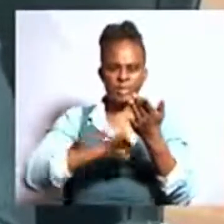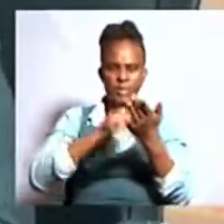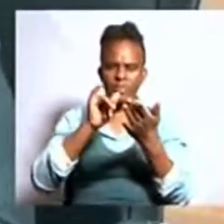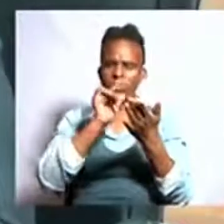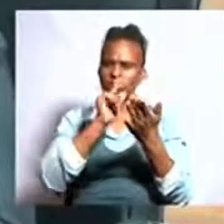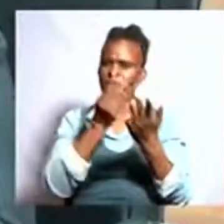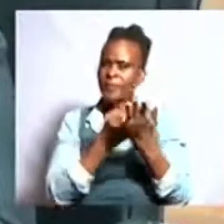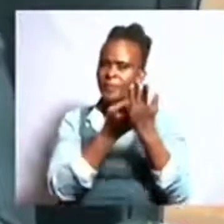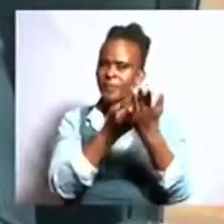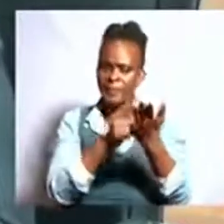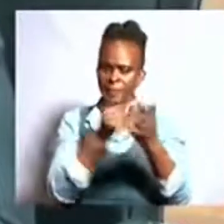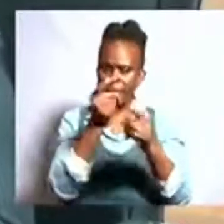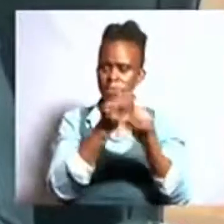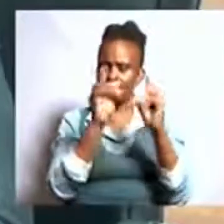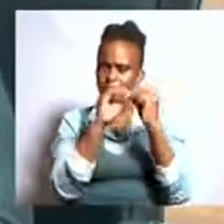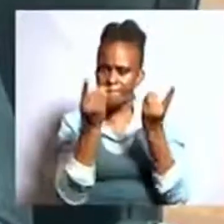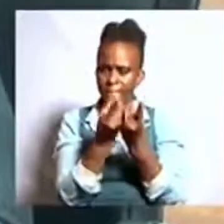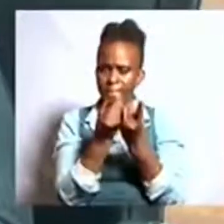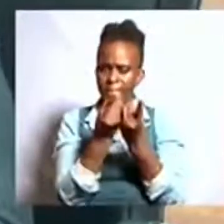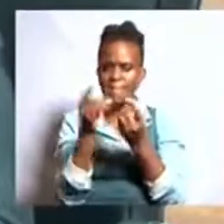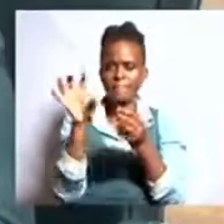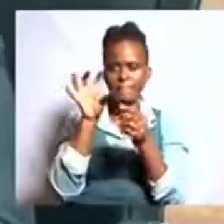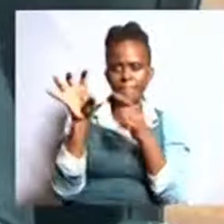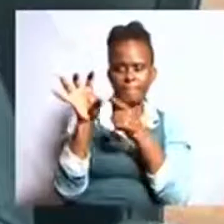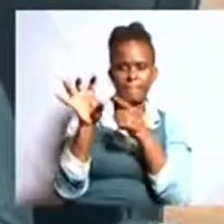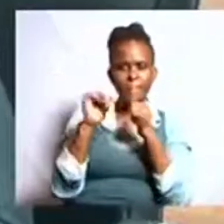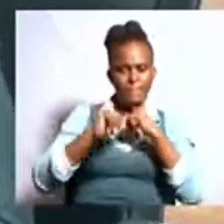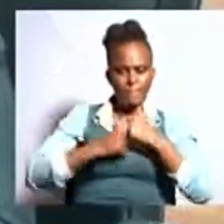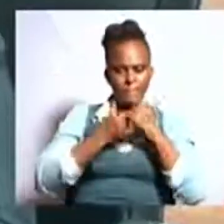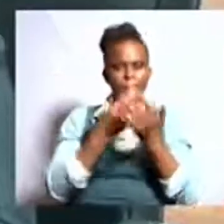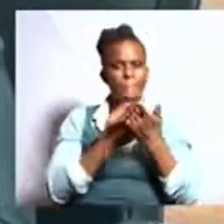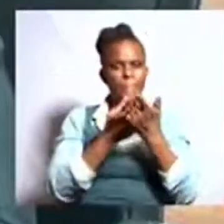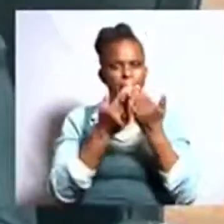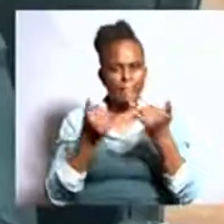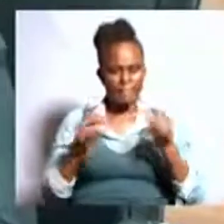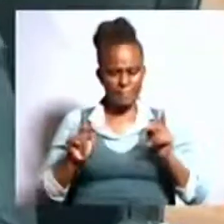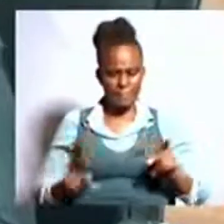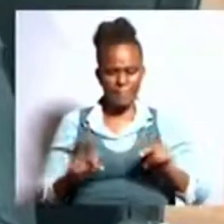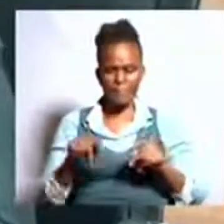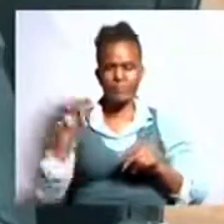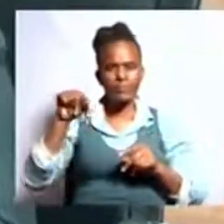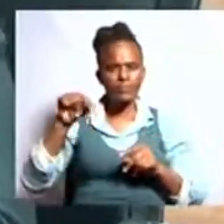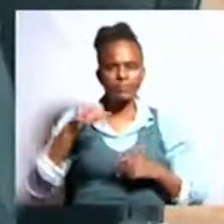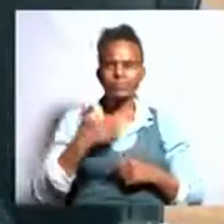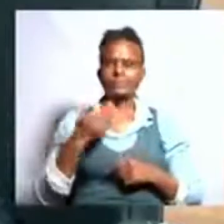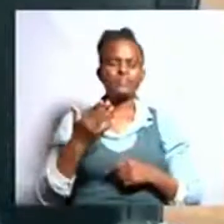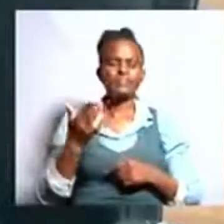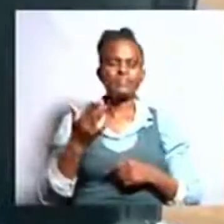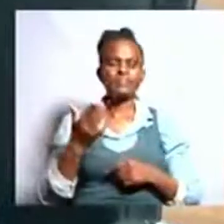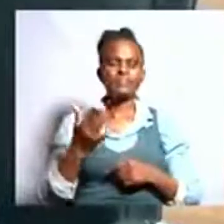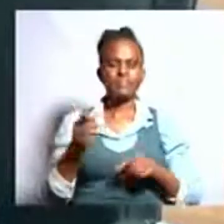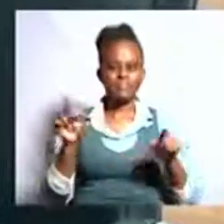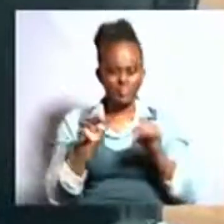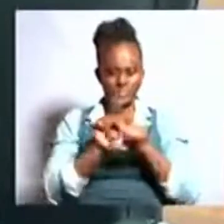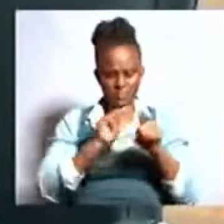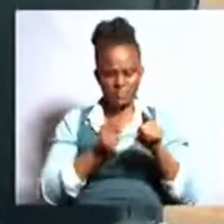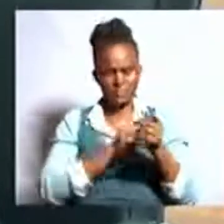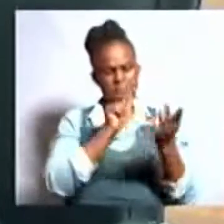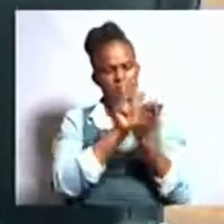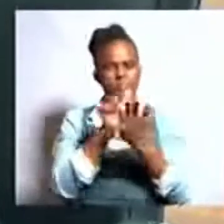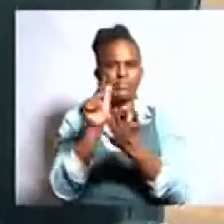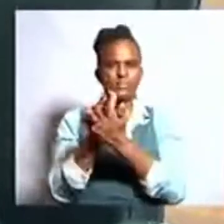this recommendation from the district as the province, we recommend that this person does not qualify? And even as Lusaka is